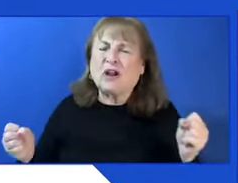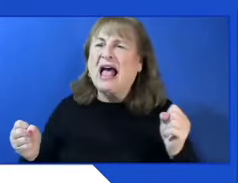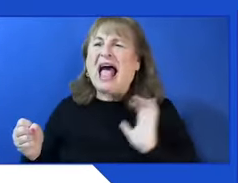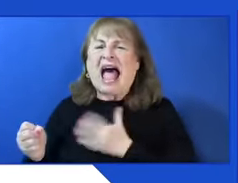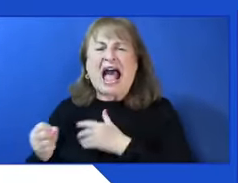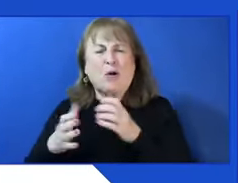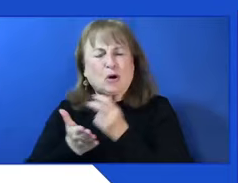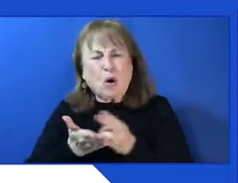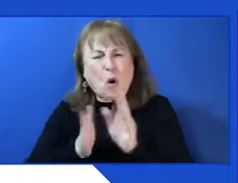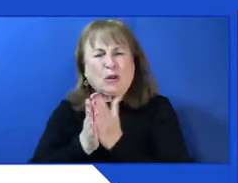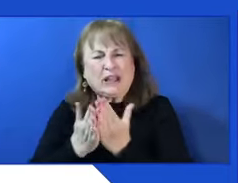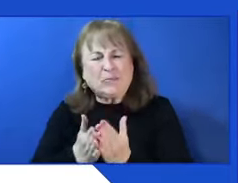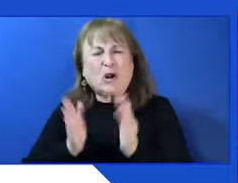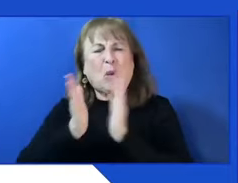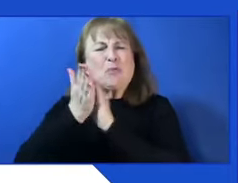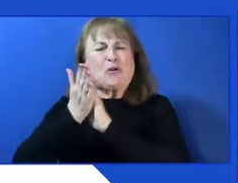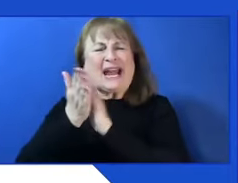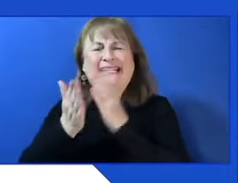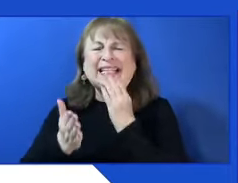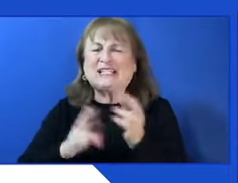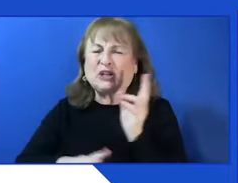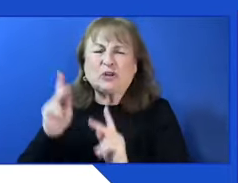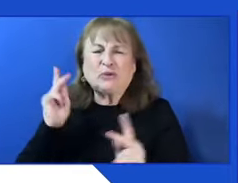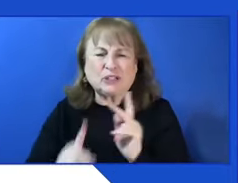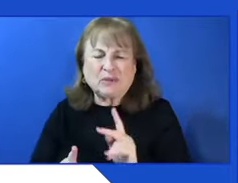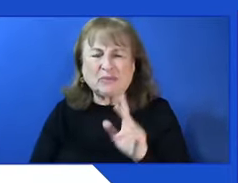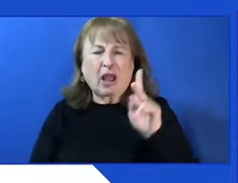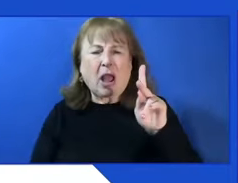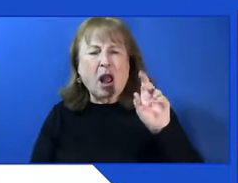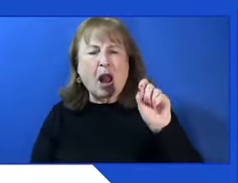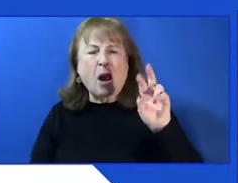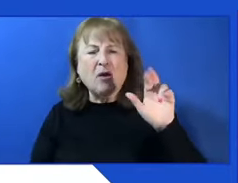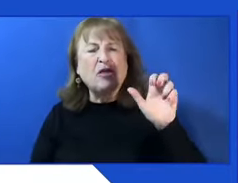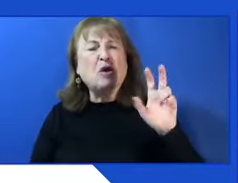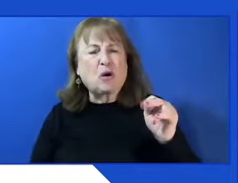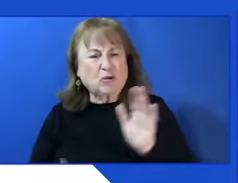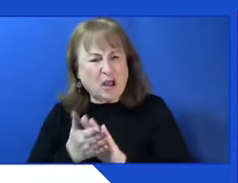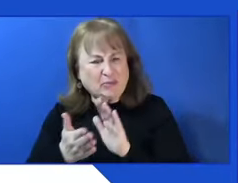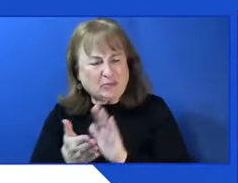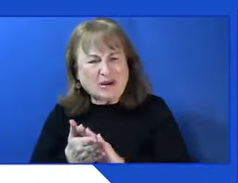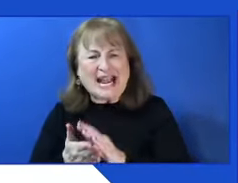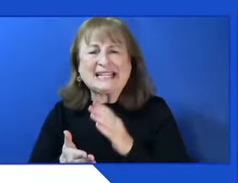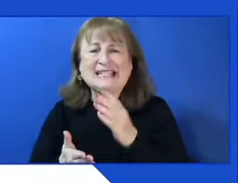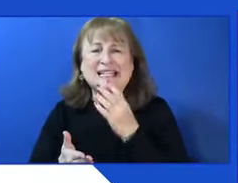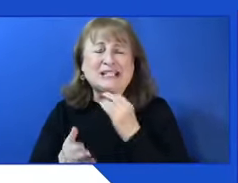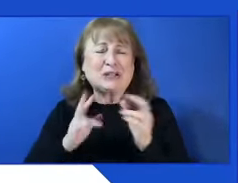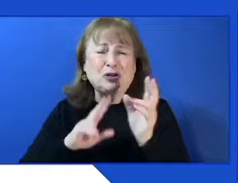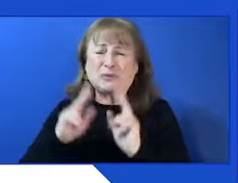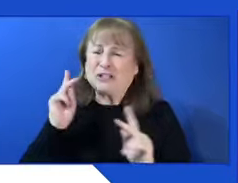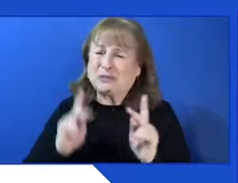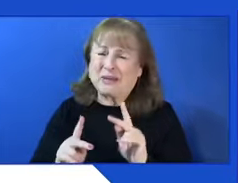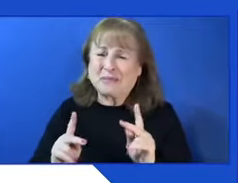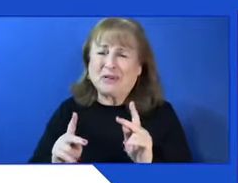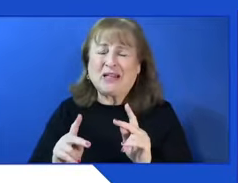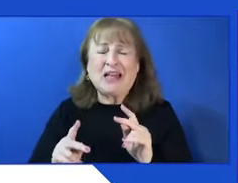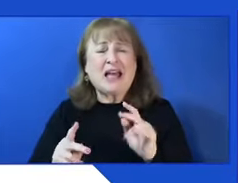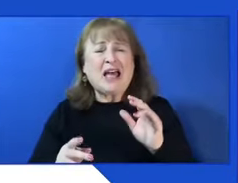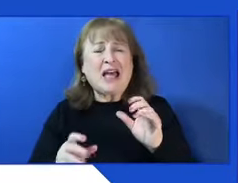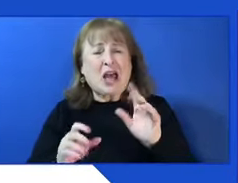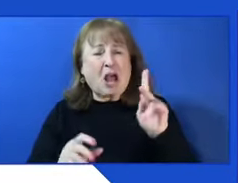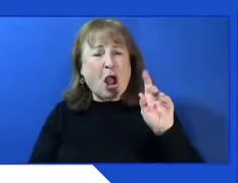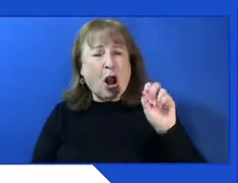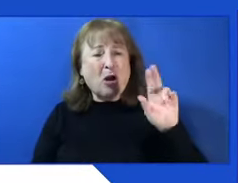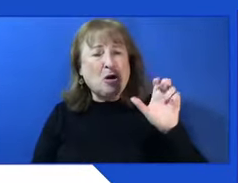people. There is a chapter in the Quran, it's called Bani Israel. Bnei Israel insists that